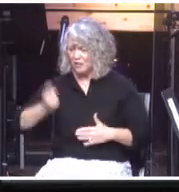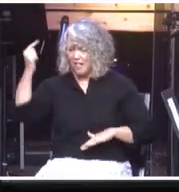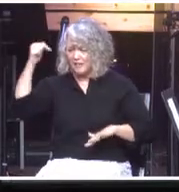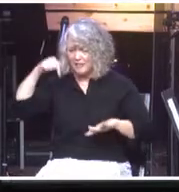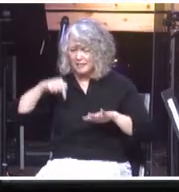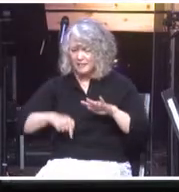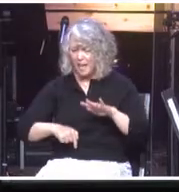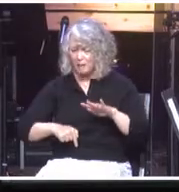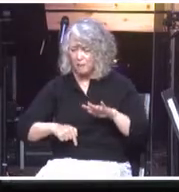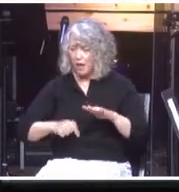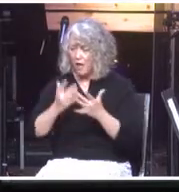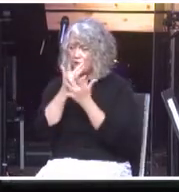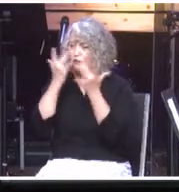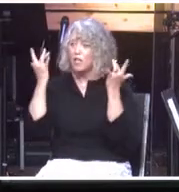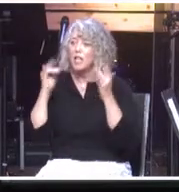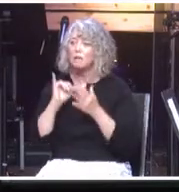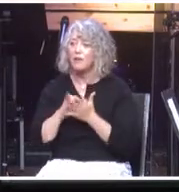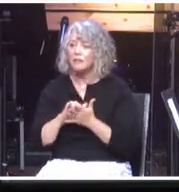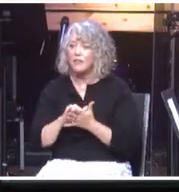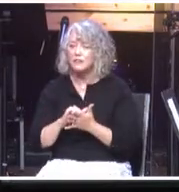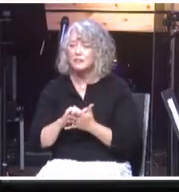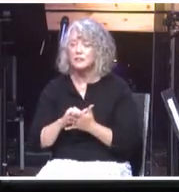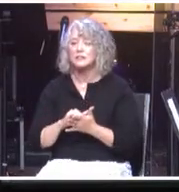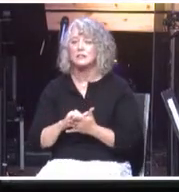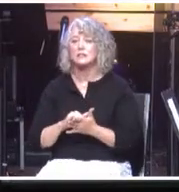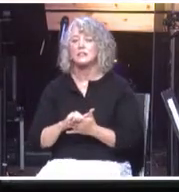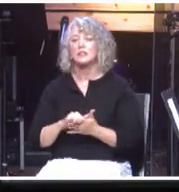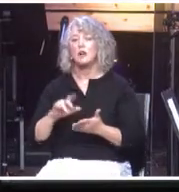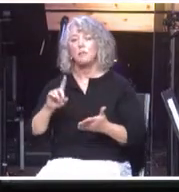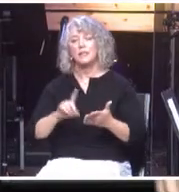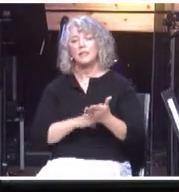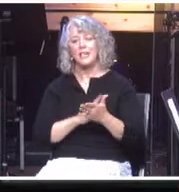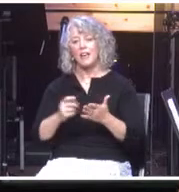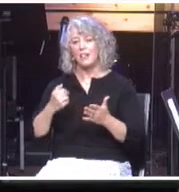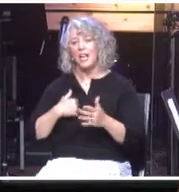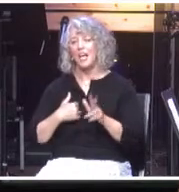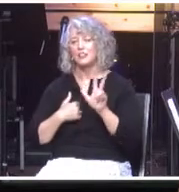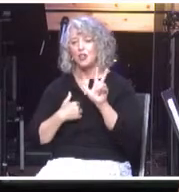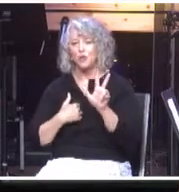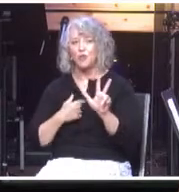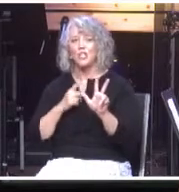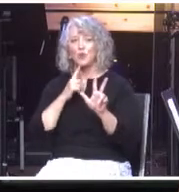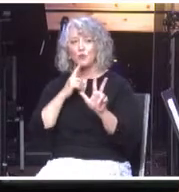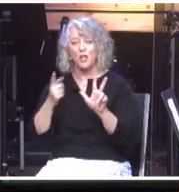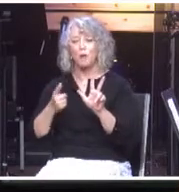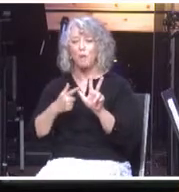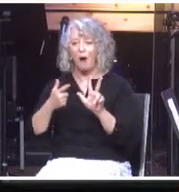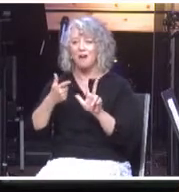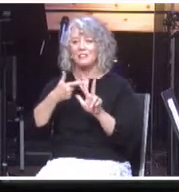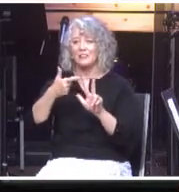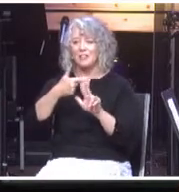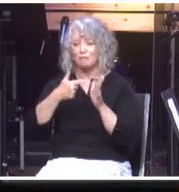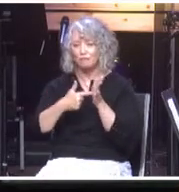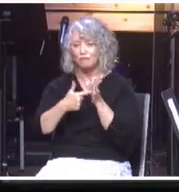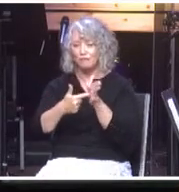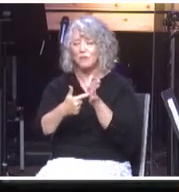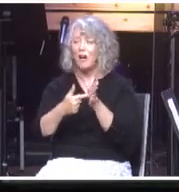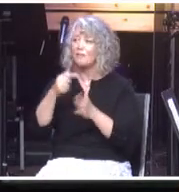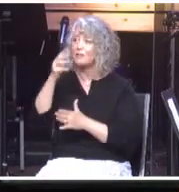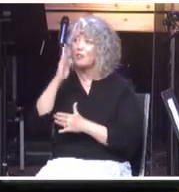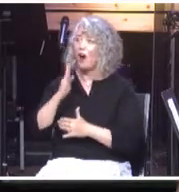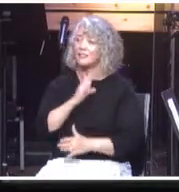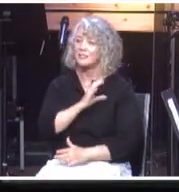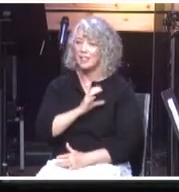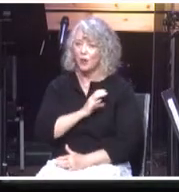this and sandwiches three complementing aspects of God's character, aspects that he